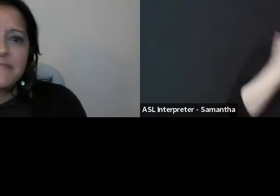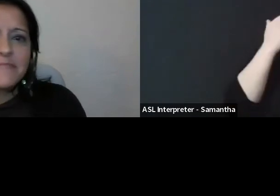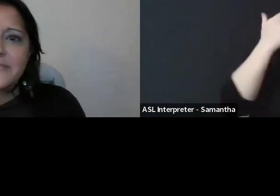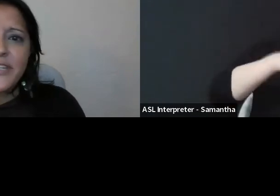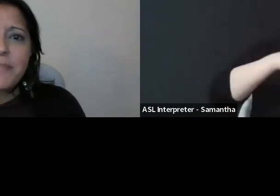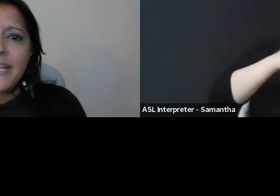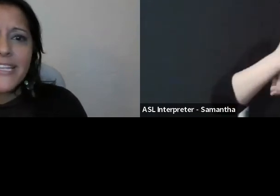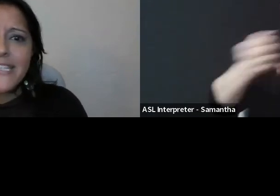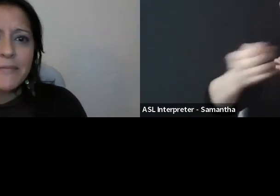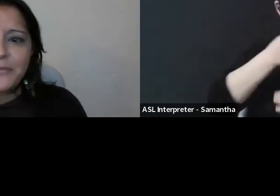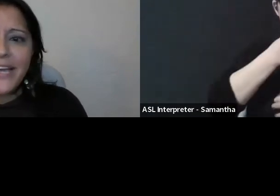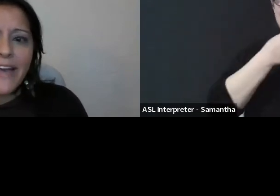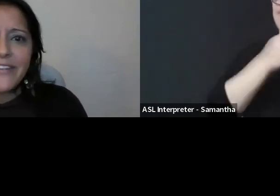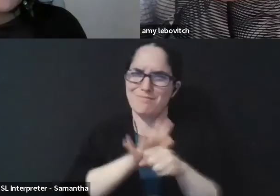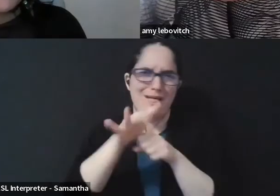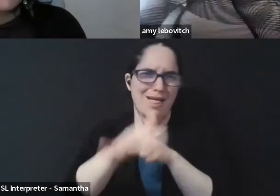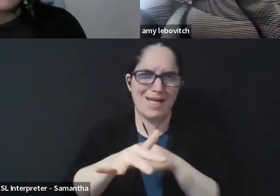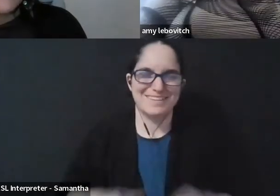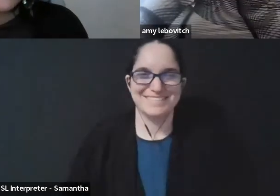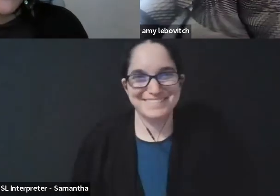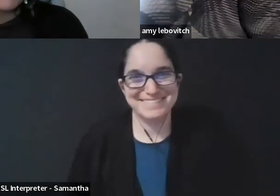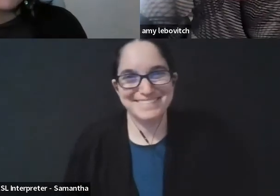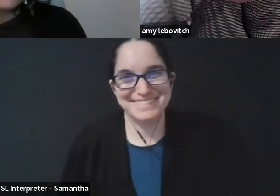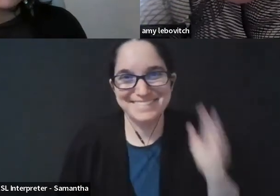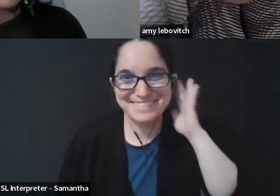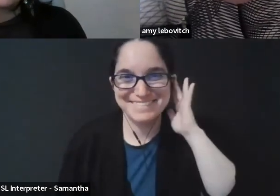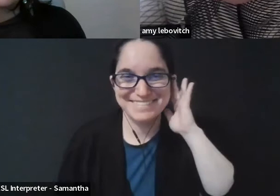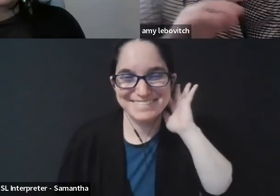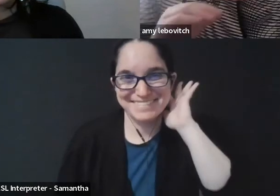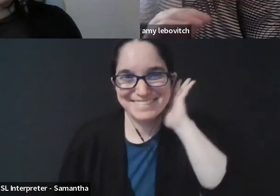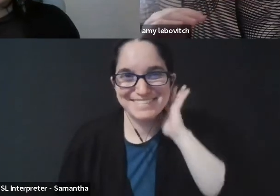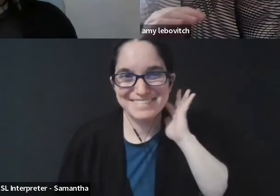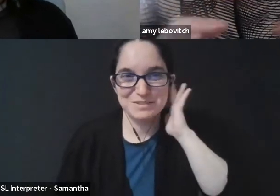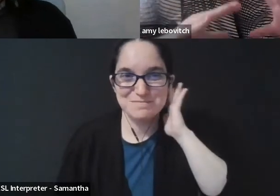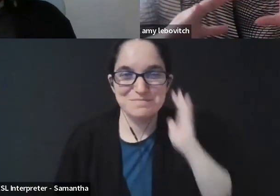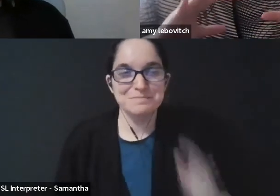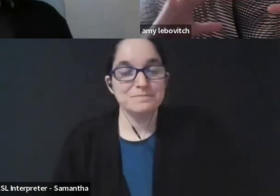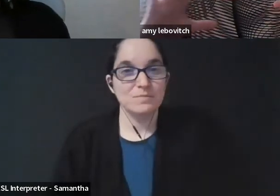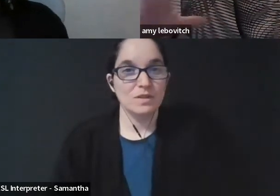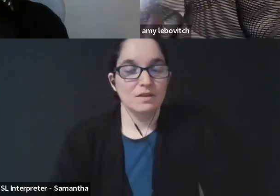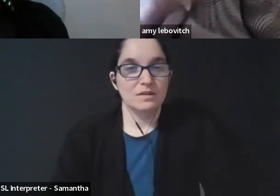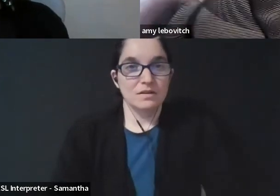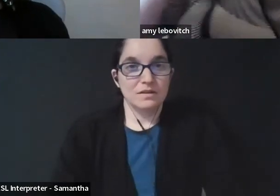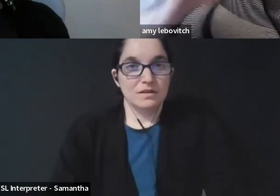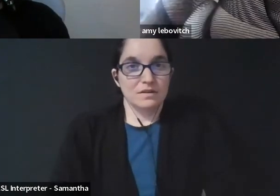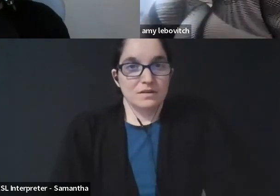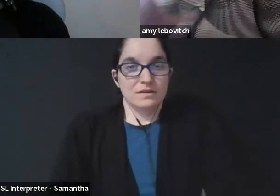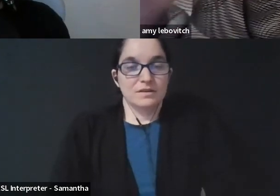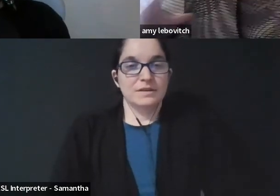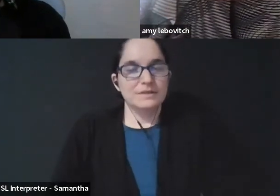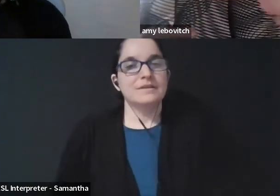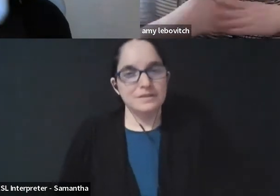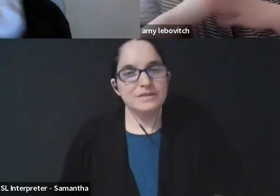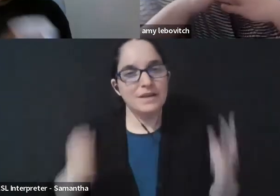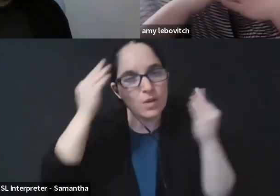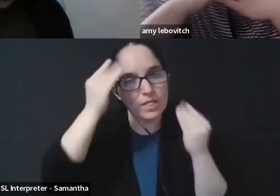Time, but you got plenty of time. We got okay. Half an hour. Take your time. So I was just thinking about what everyone